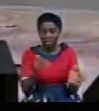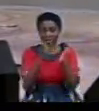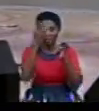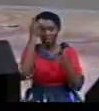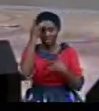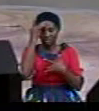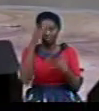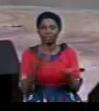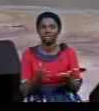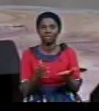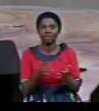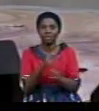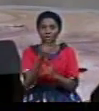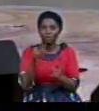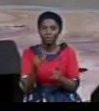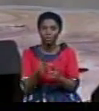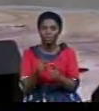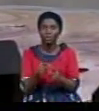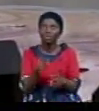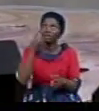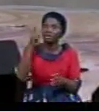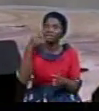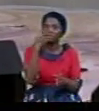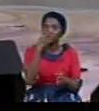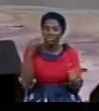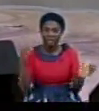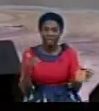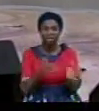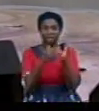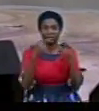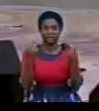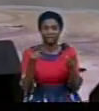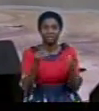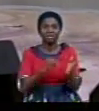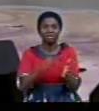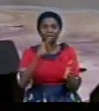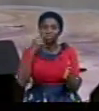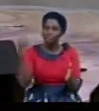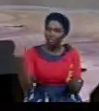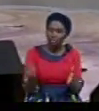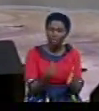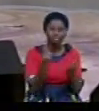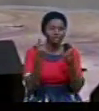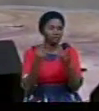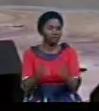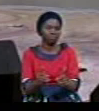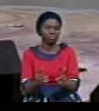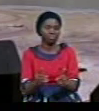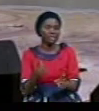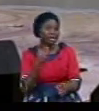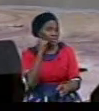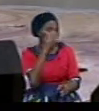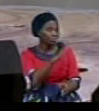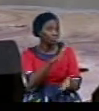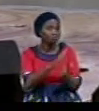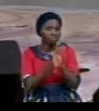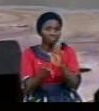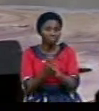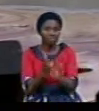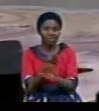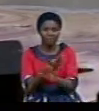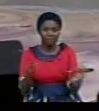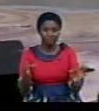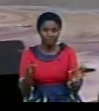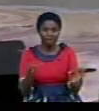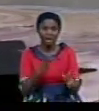when he spoke against sin always fulfilled the woman became a free and they were